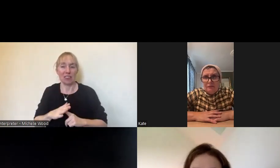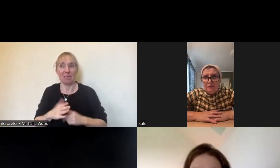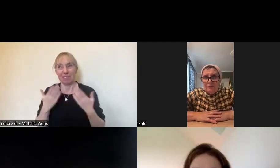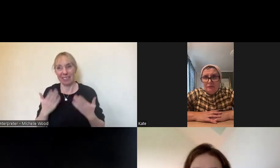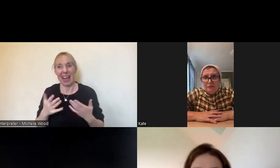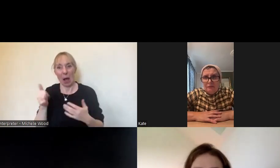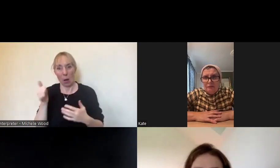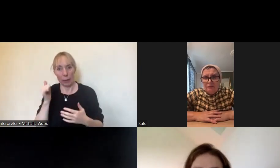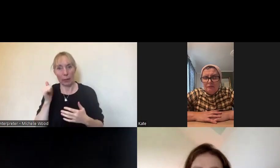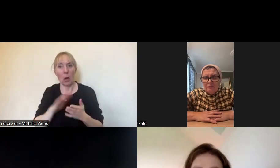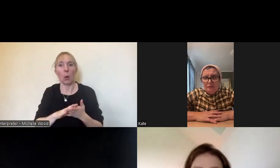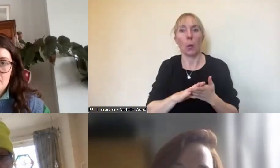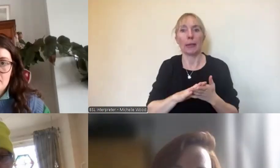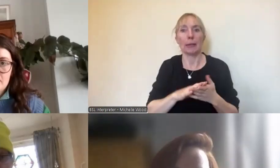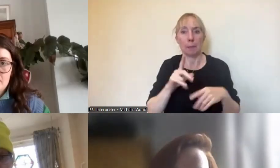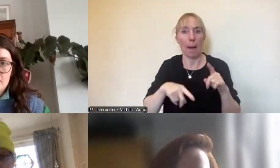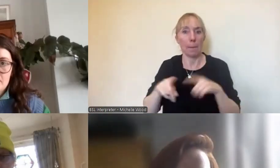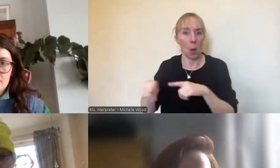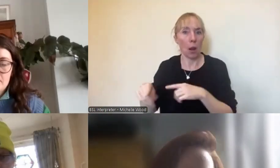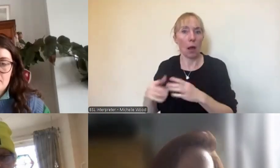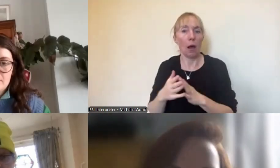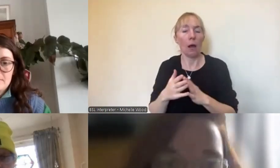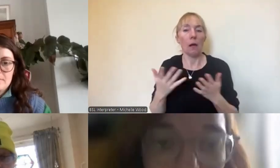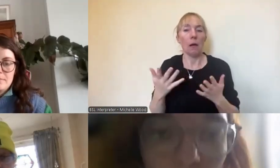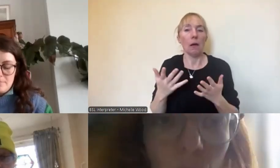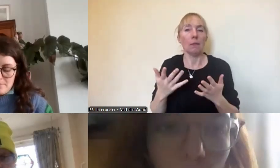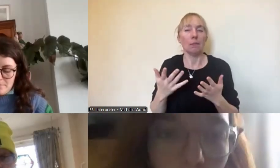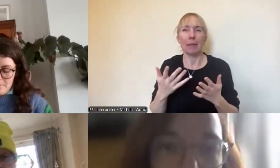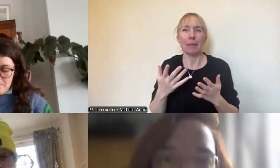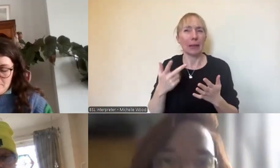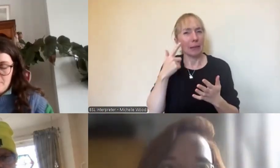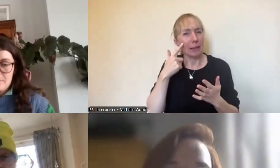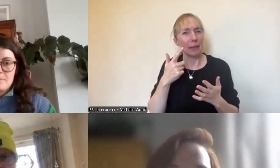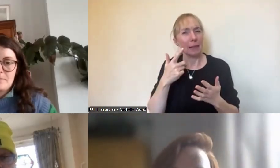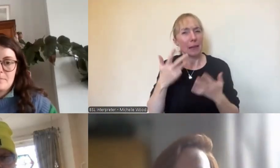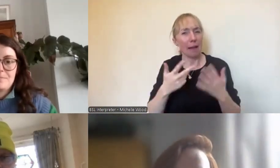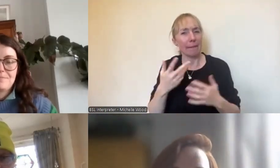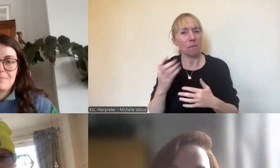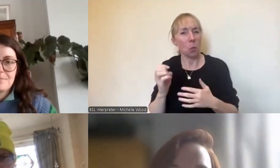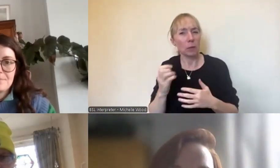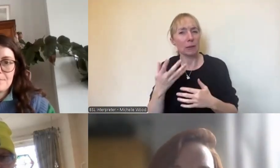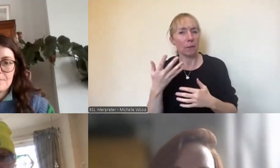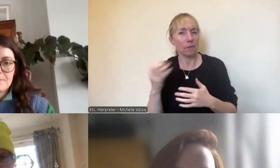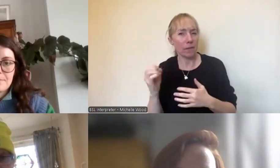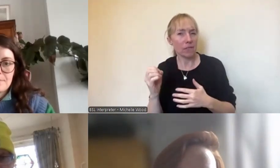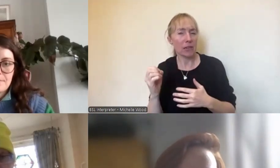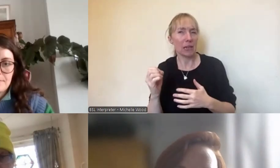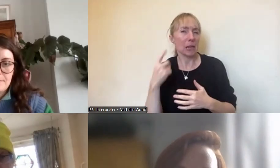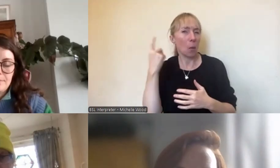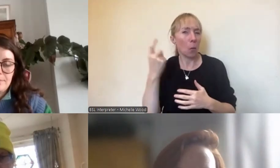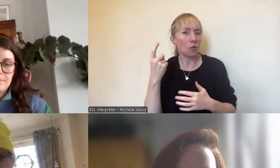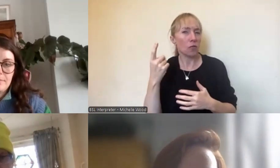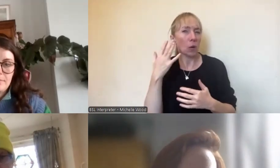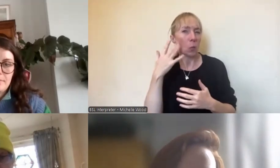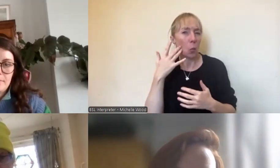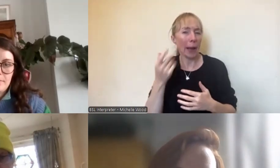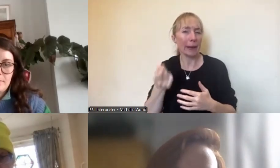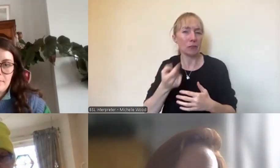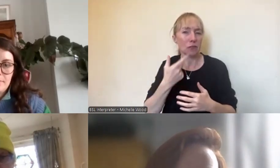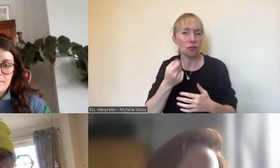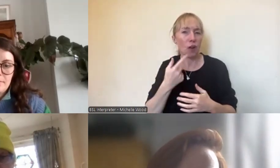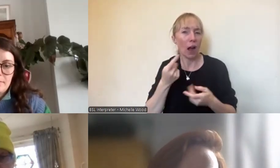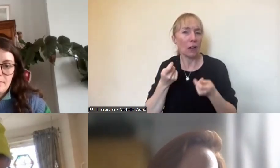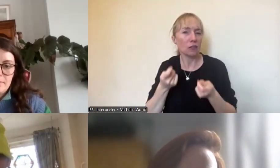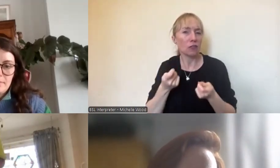would have been probably in the 1940s or 50s. And I was just wondering when pharmaceuticals came into play as a treatment